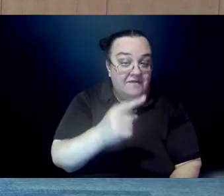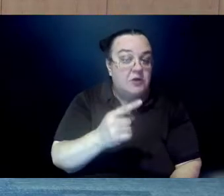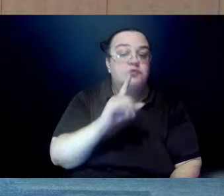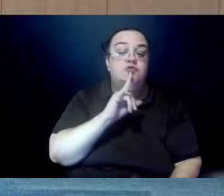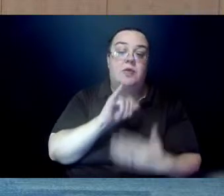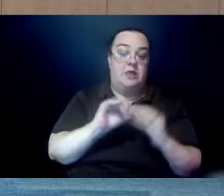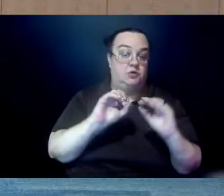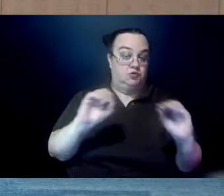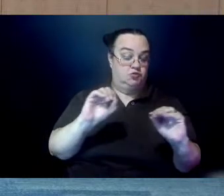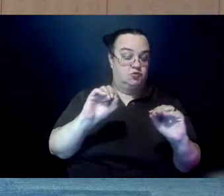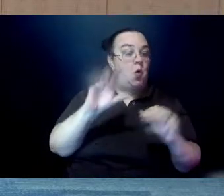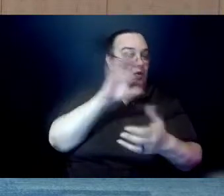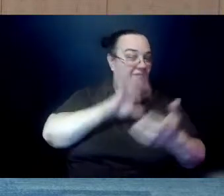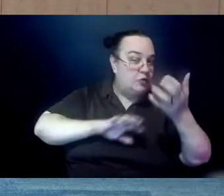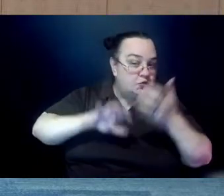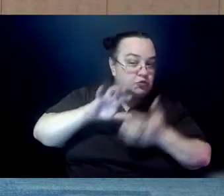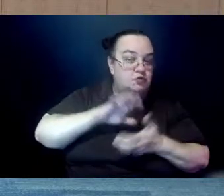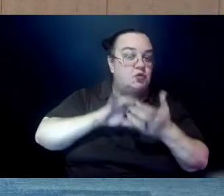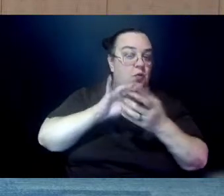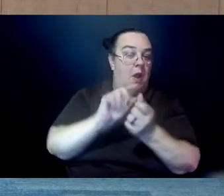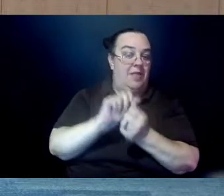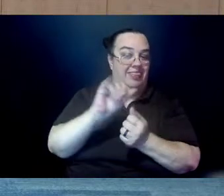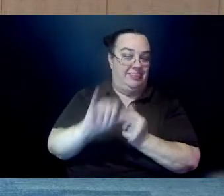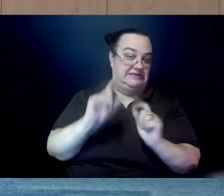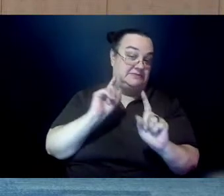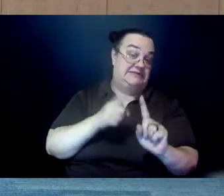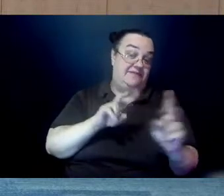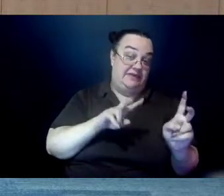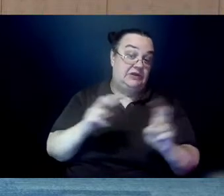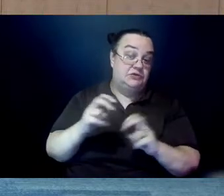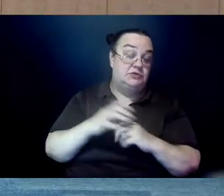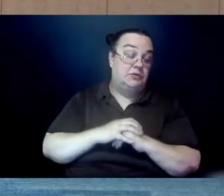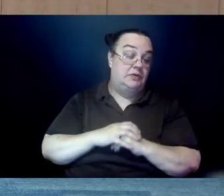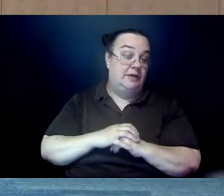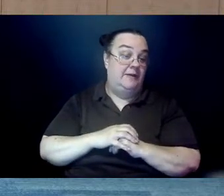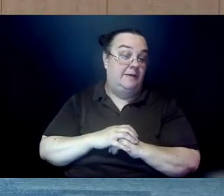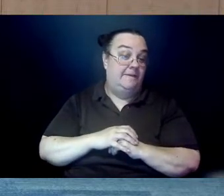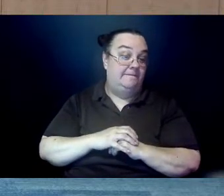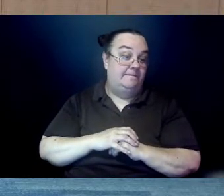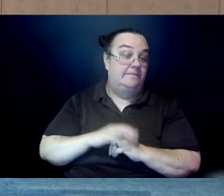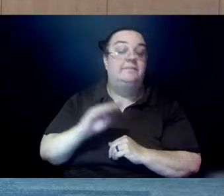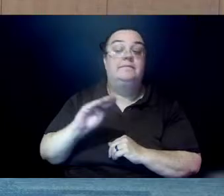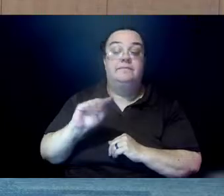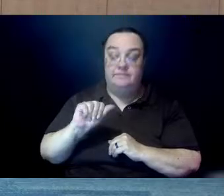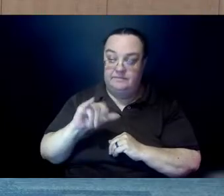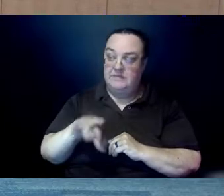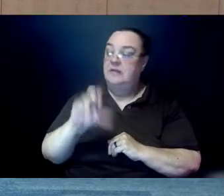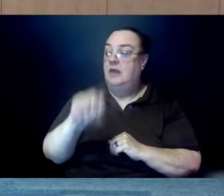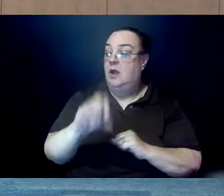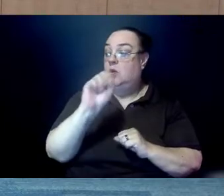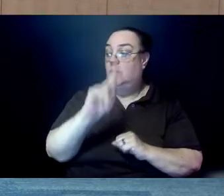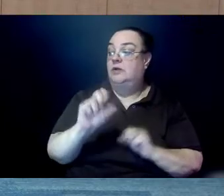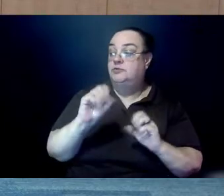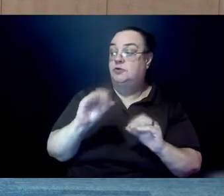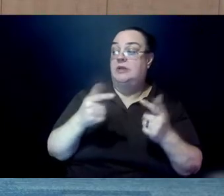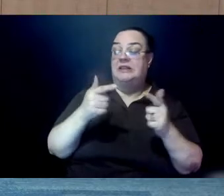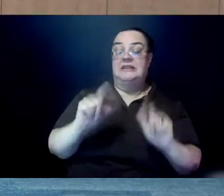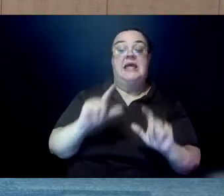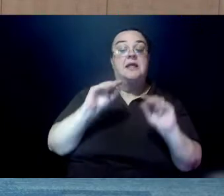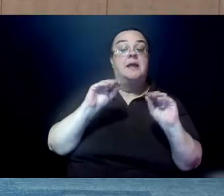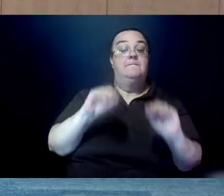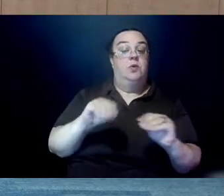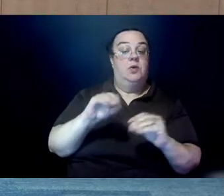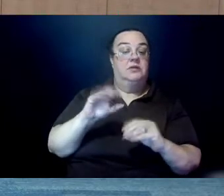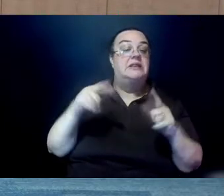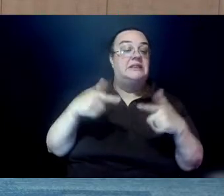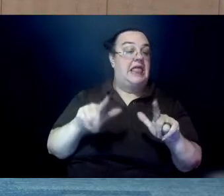confusion regarding this particular issue. Yeah, okay. Let us put the fee schedule, let